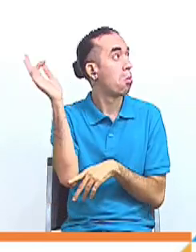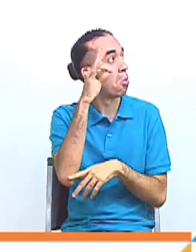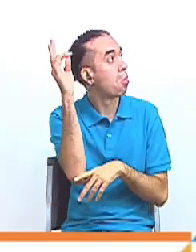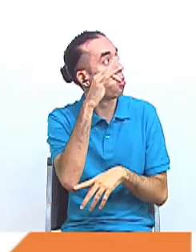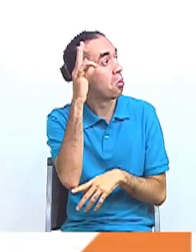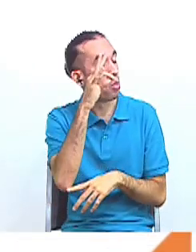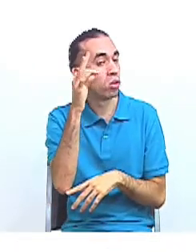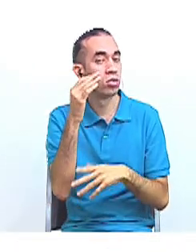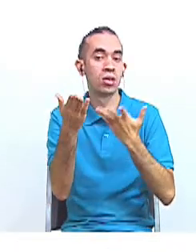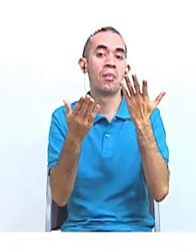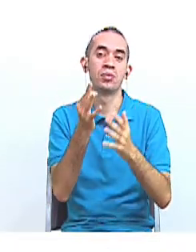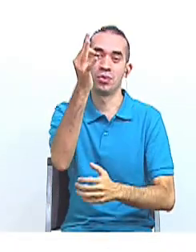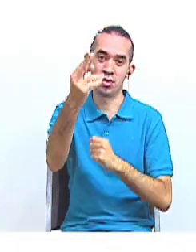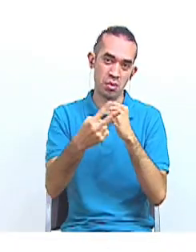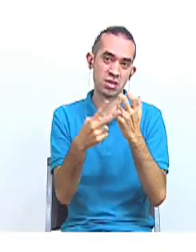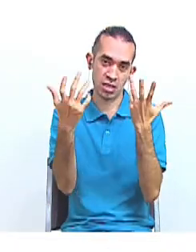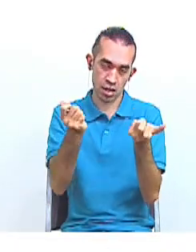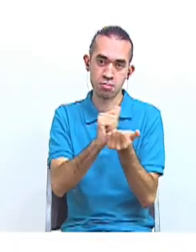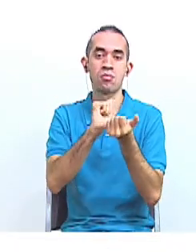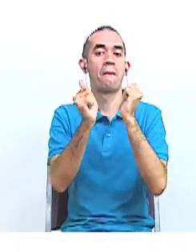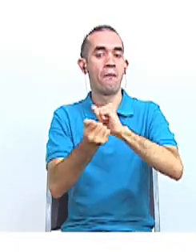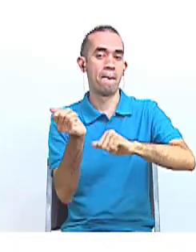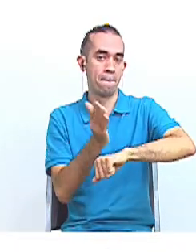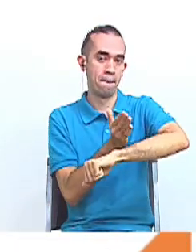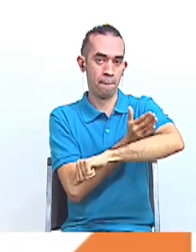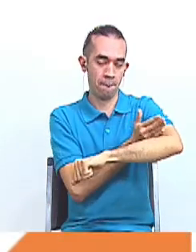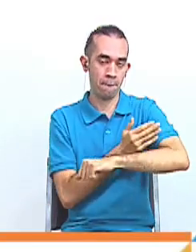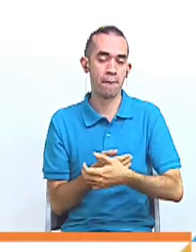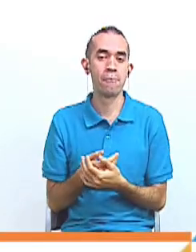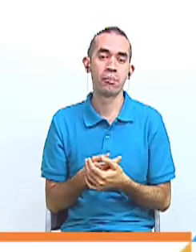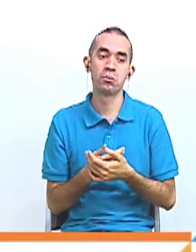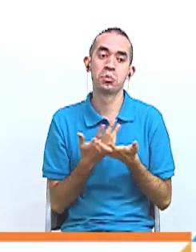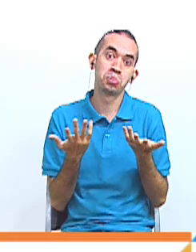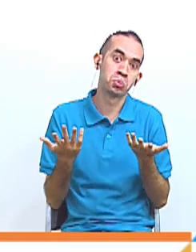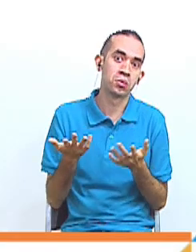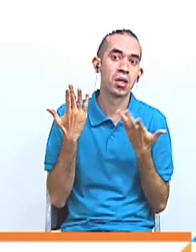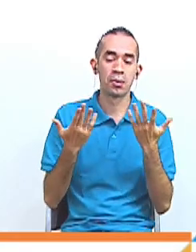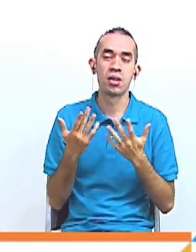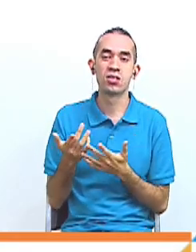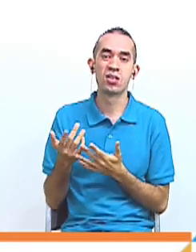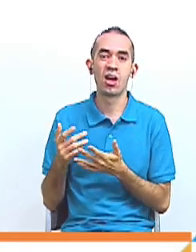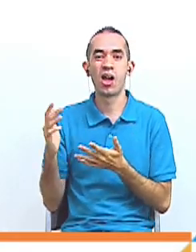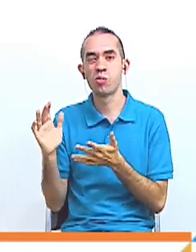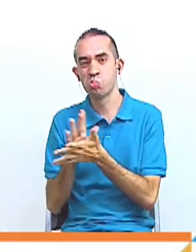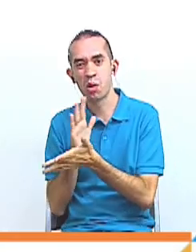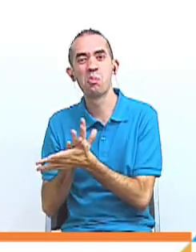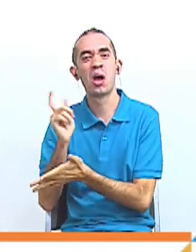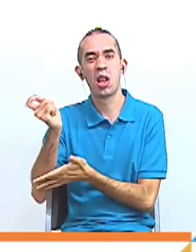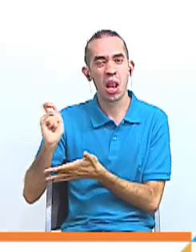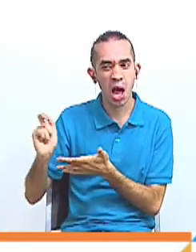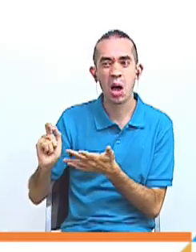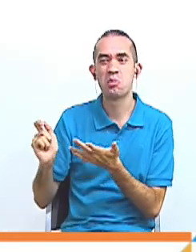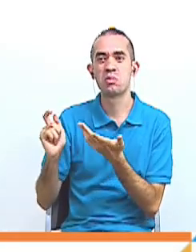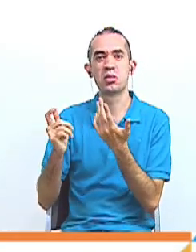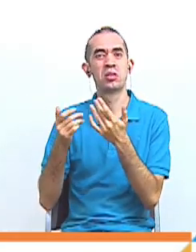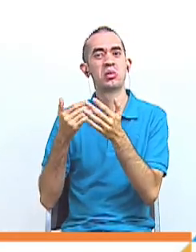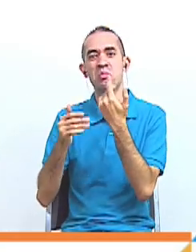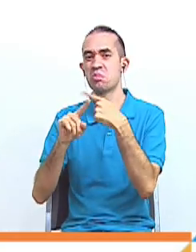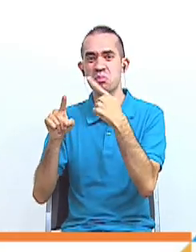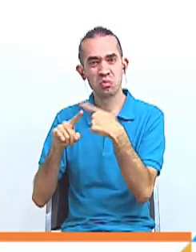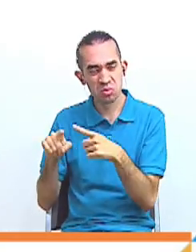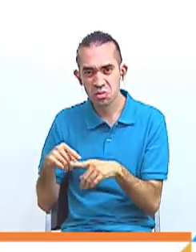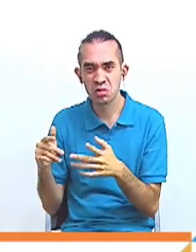I want to change next time. Maybe I didn't look for the materials that I needed and I didn't have paper, I didn't have